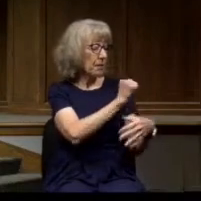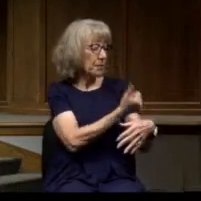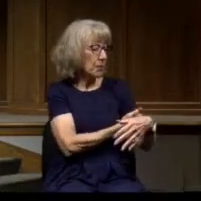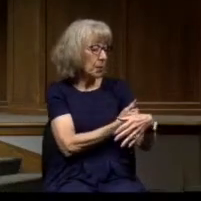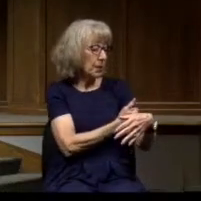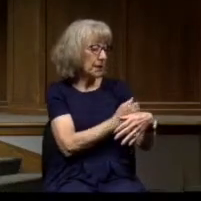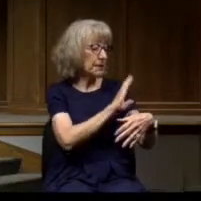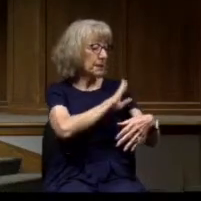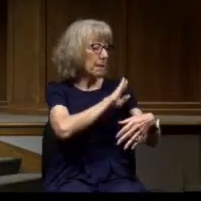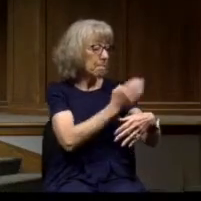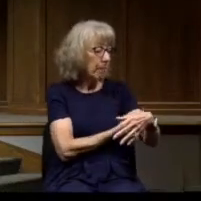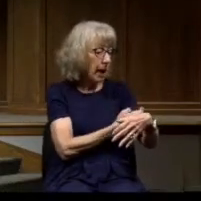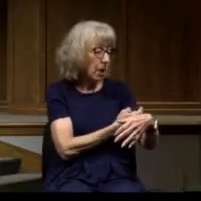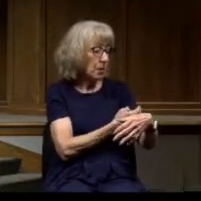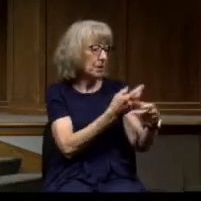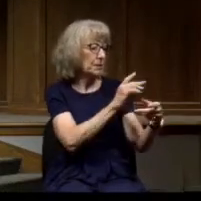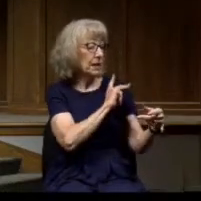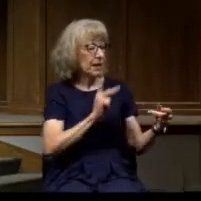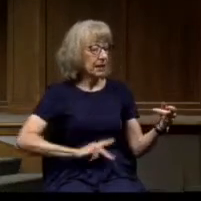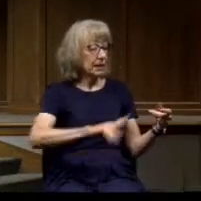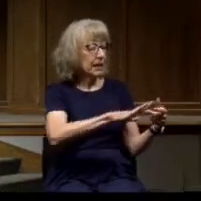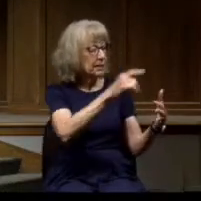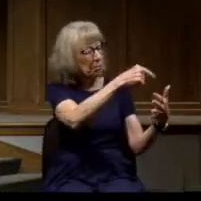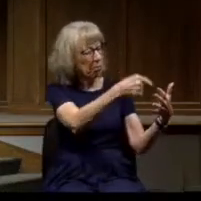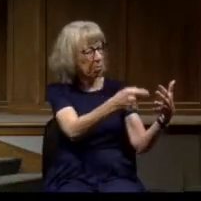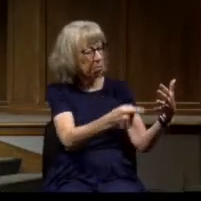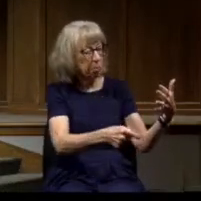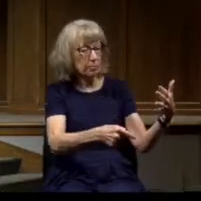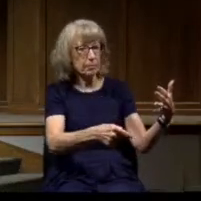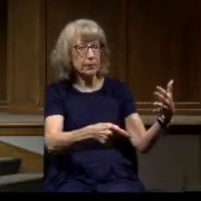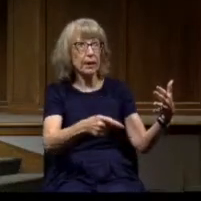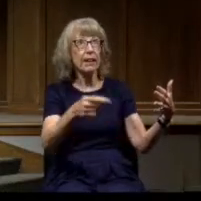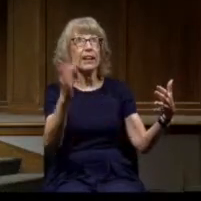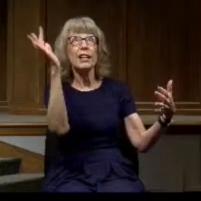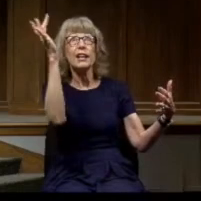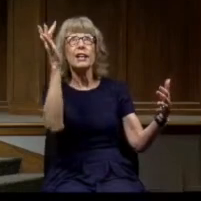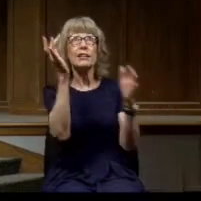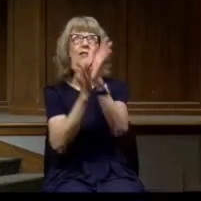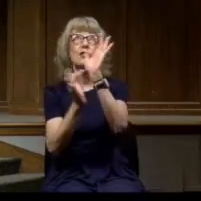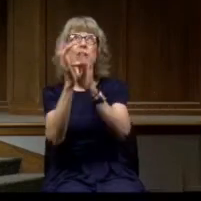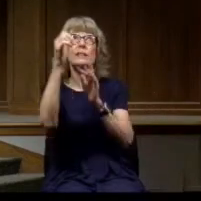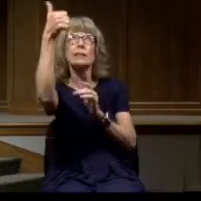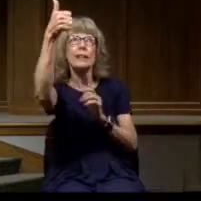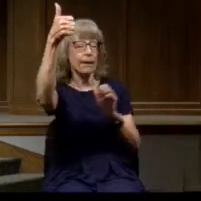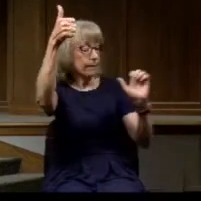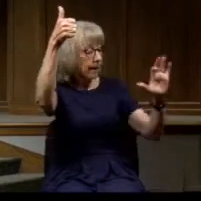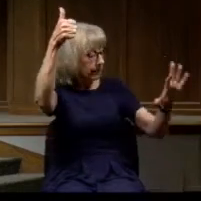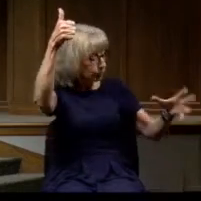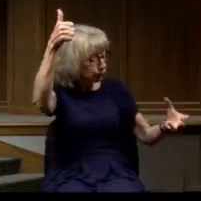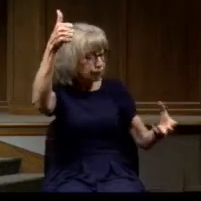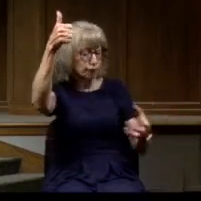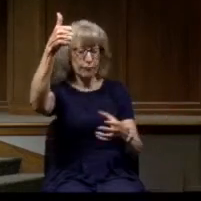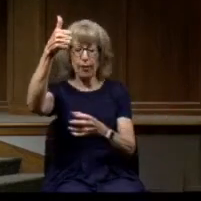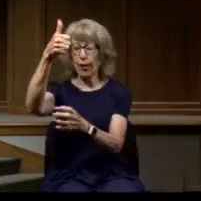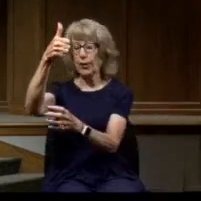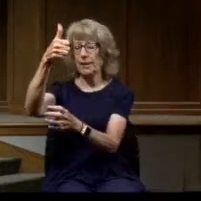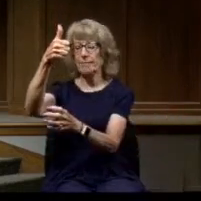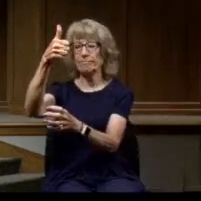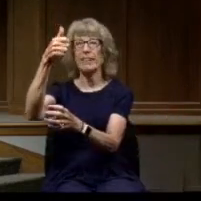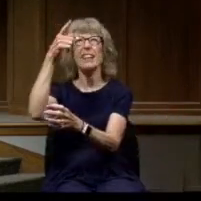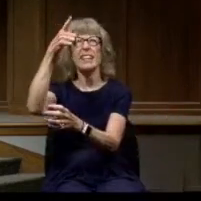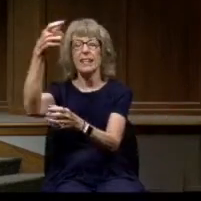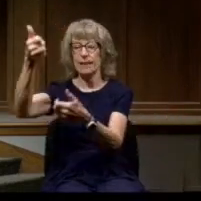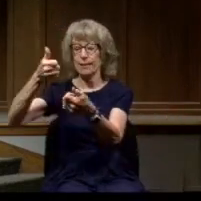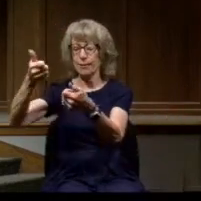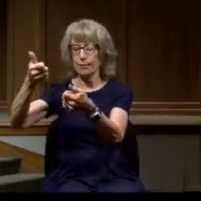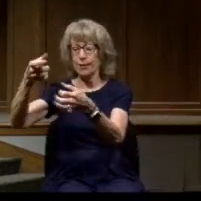principalities, invisible and visible. He's Lord of everything. And I was reminded that nothing in the history of the